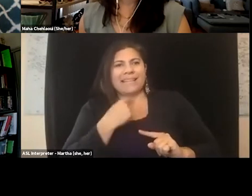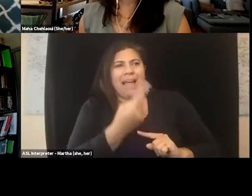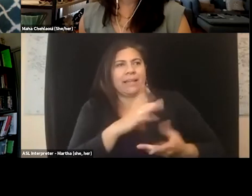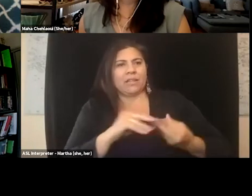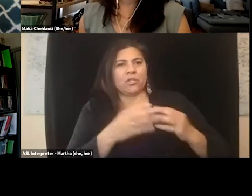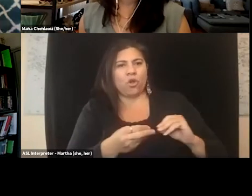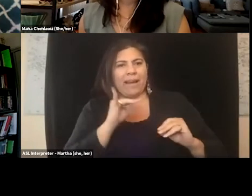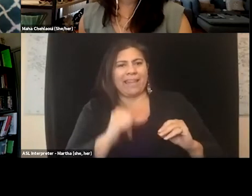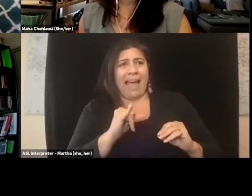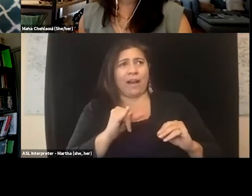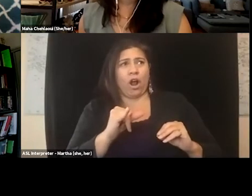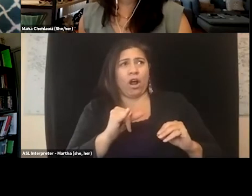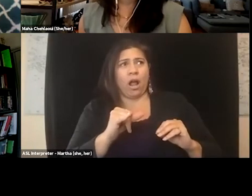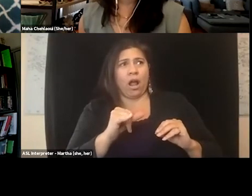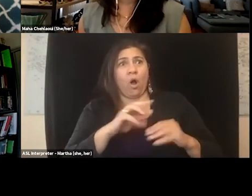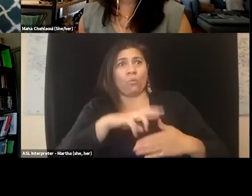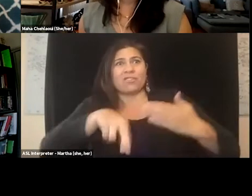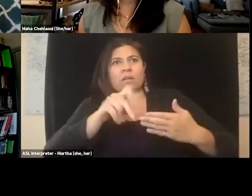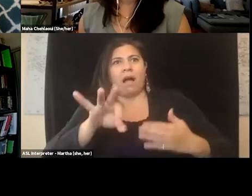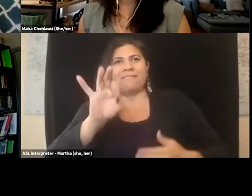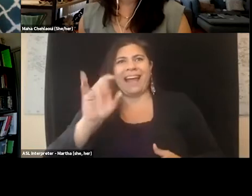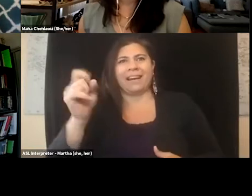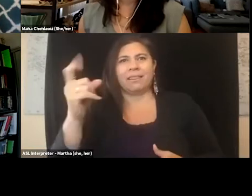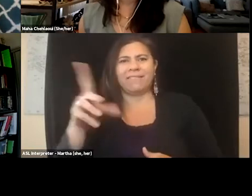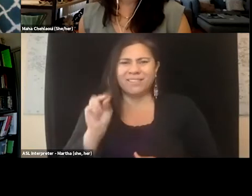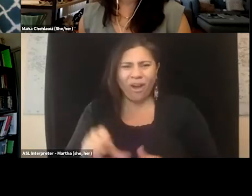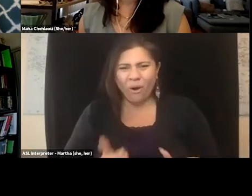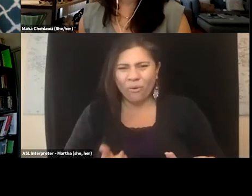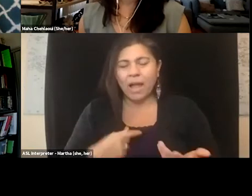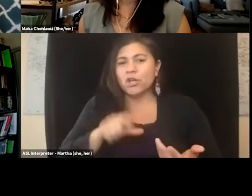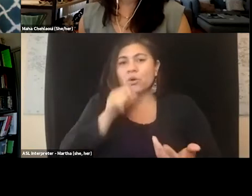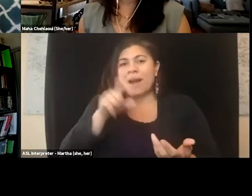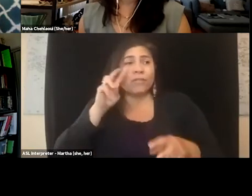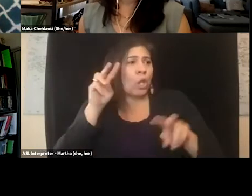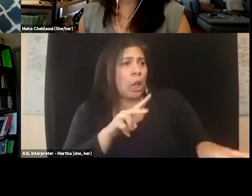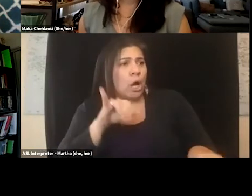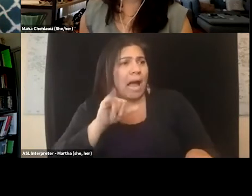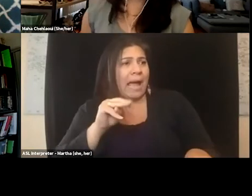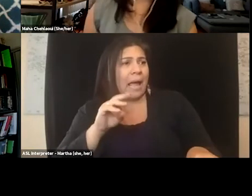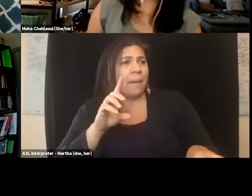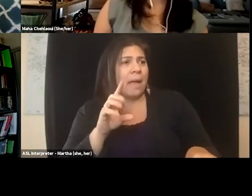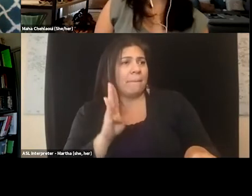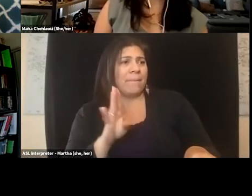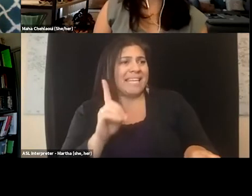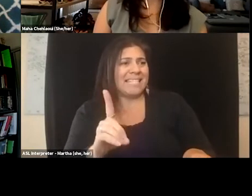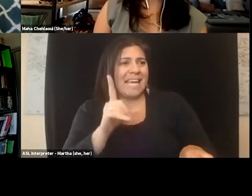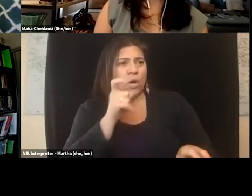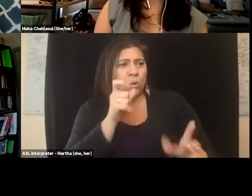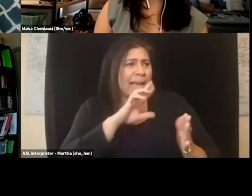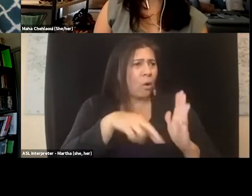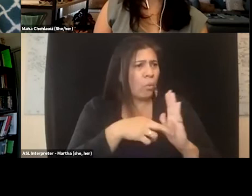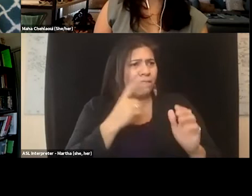by 9/11. We're just part of society. And you have to go on IMDb to look up this actor who's playing so-and-so role, lawyer, cop, whatever.